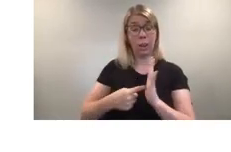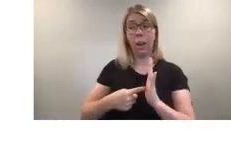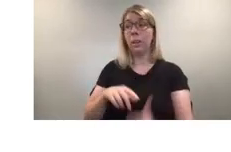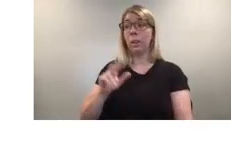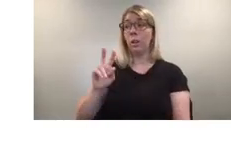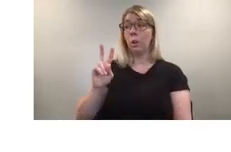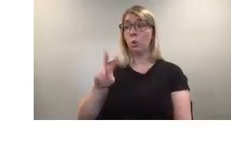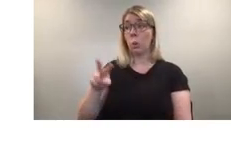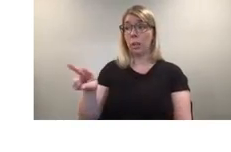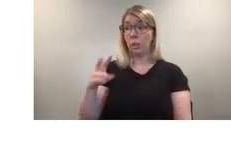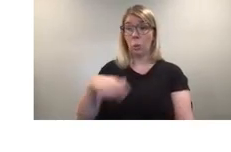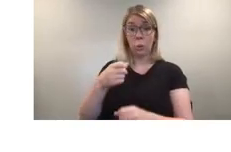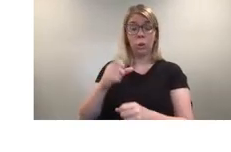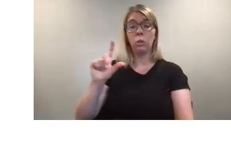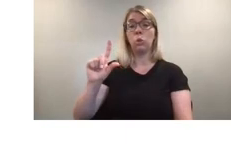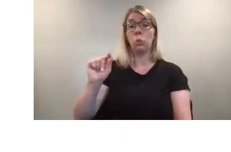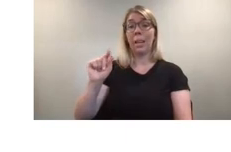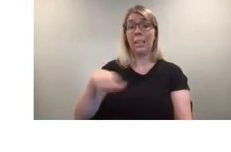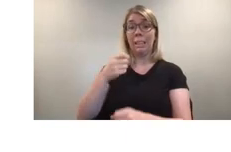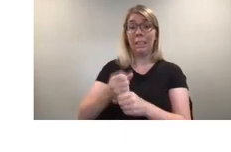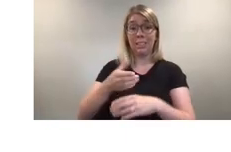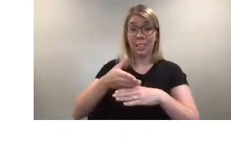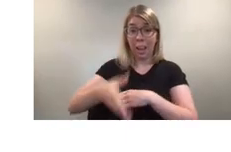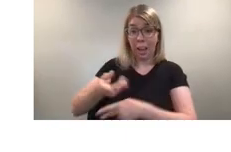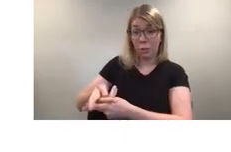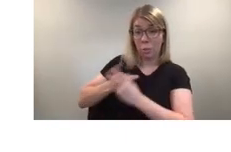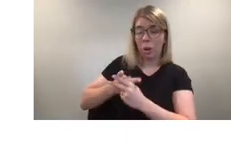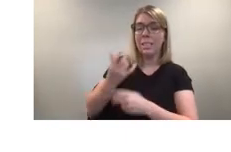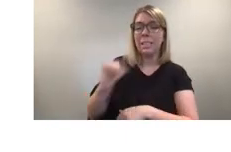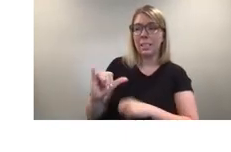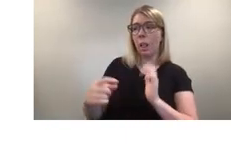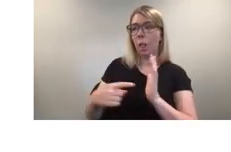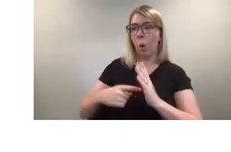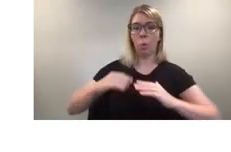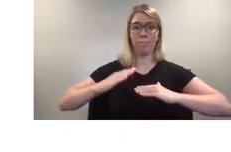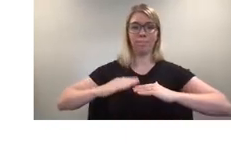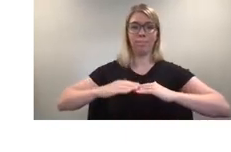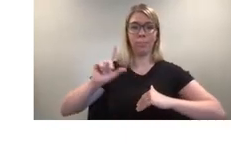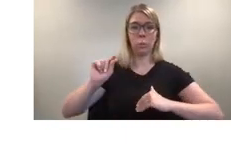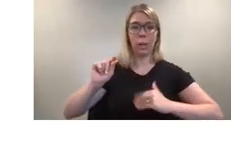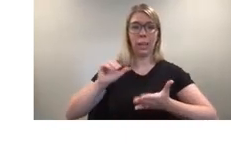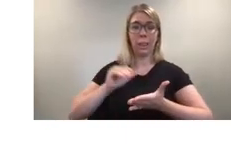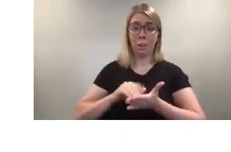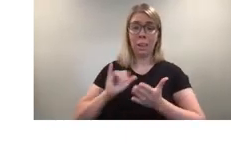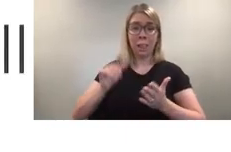student borrowers still owe $20,000 each on outstanding loan balances. All of that's alarming.